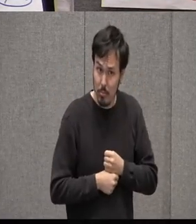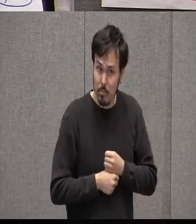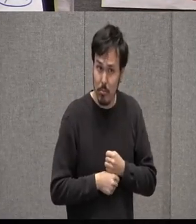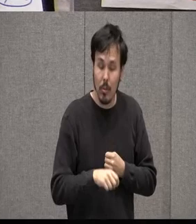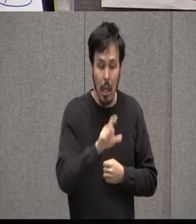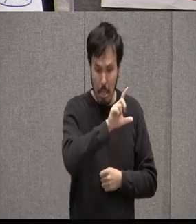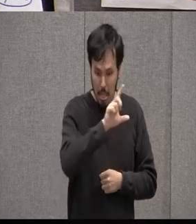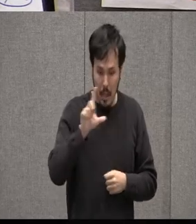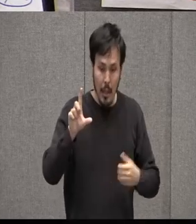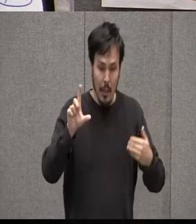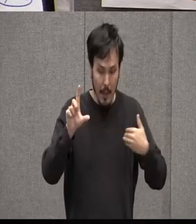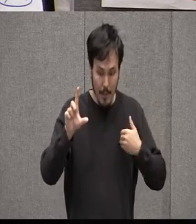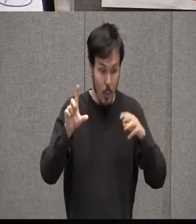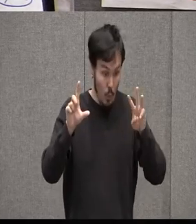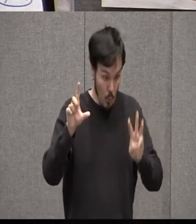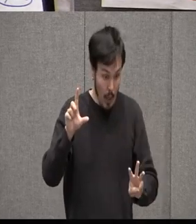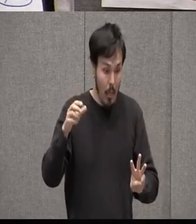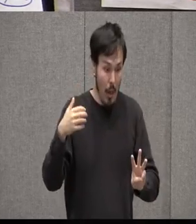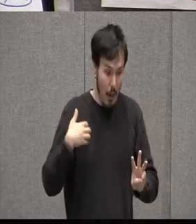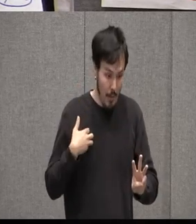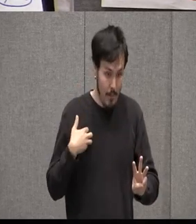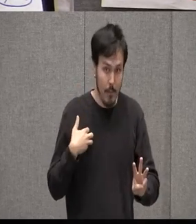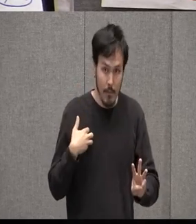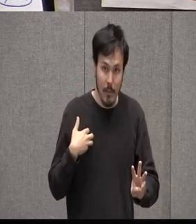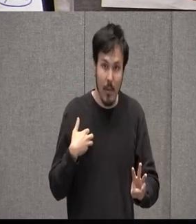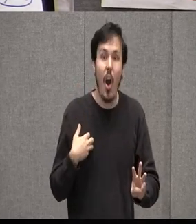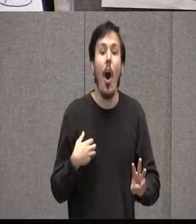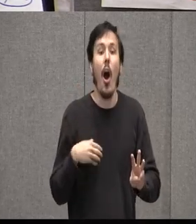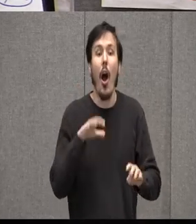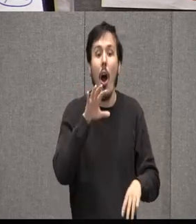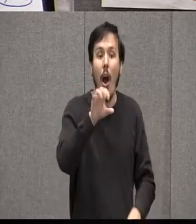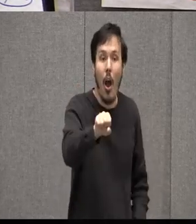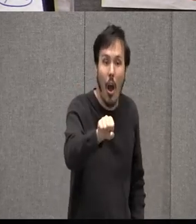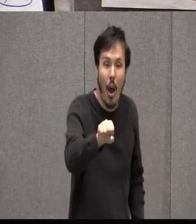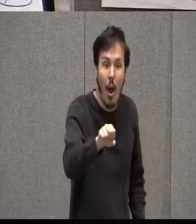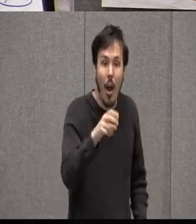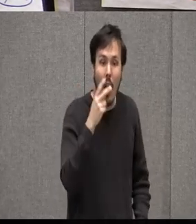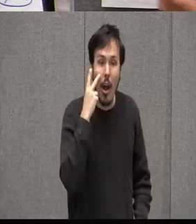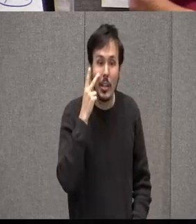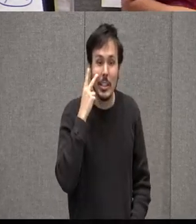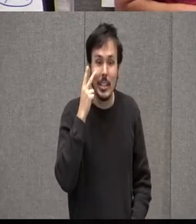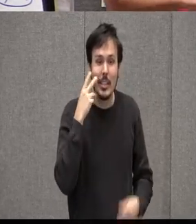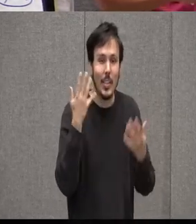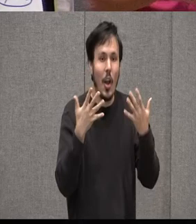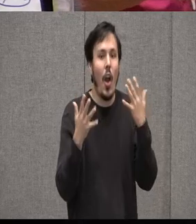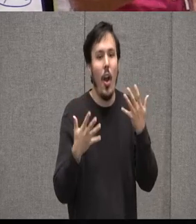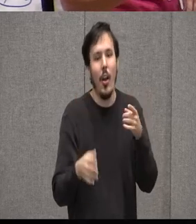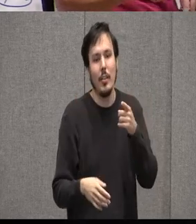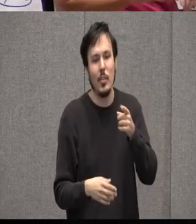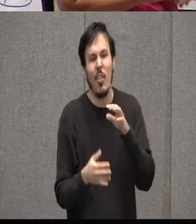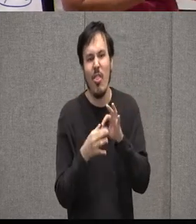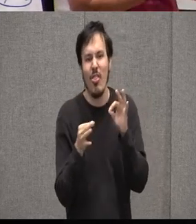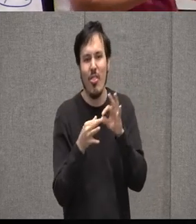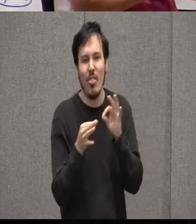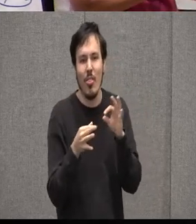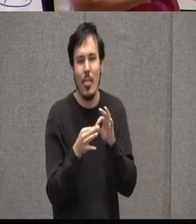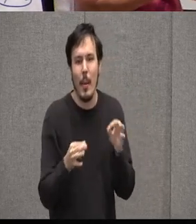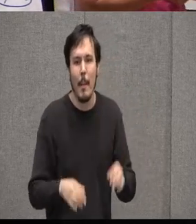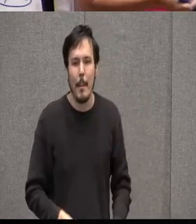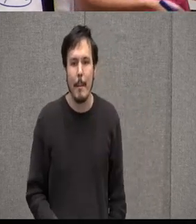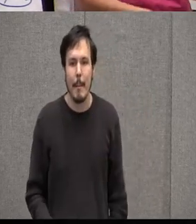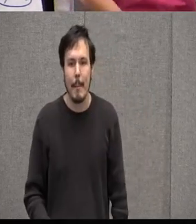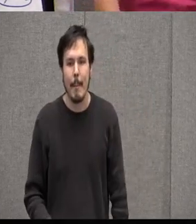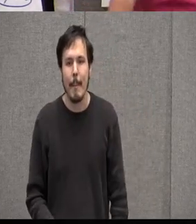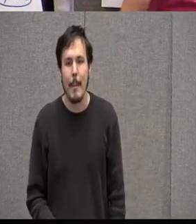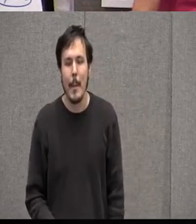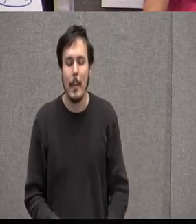Length and width. Oops. Did someone catch me on that? I bet you guys were already yelling that at me. All right, and